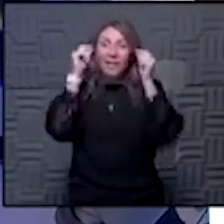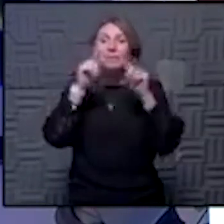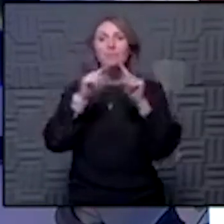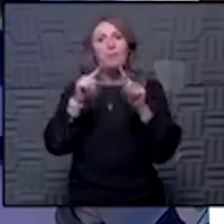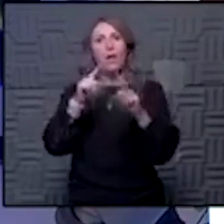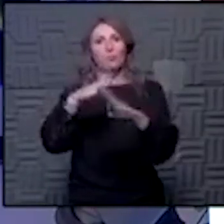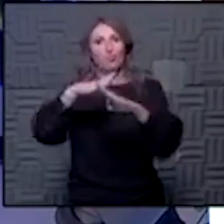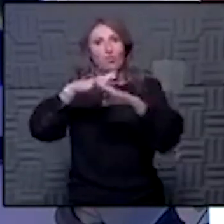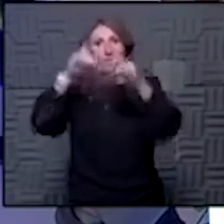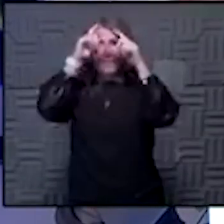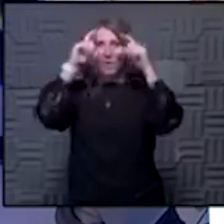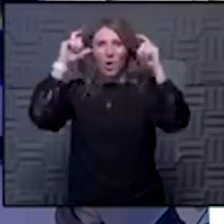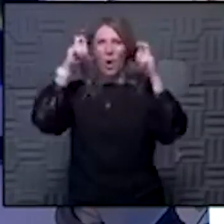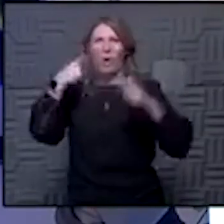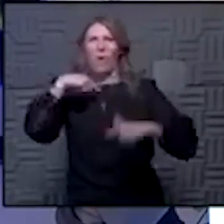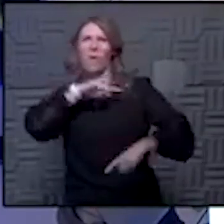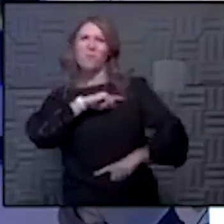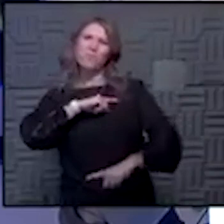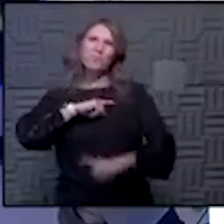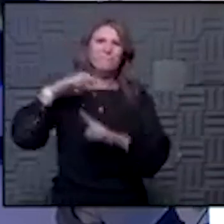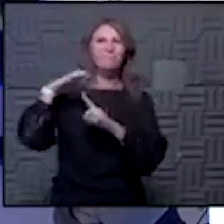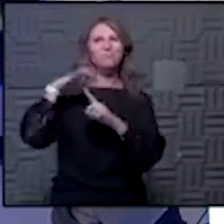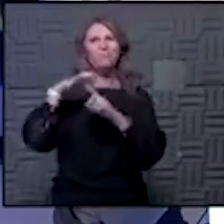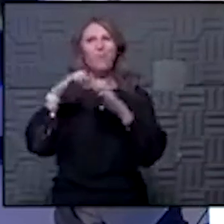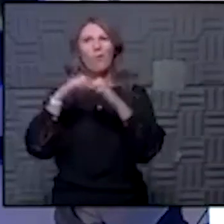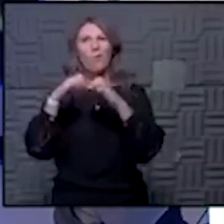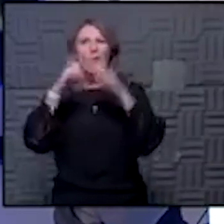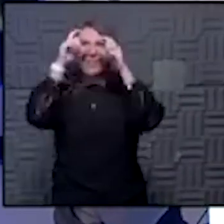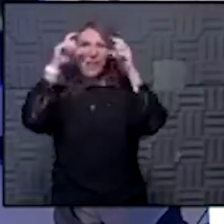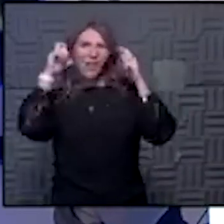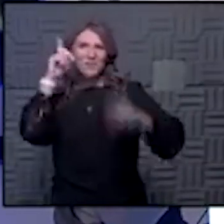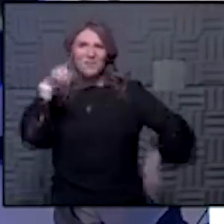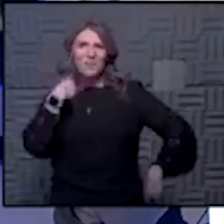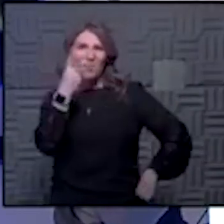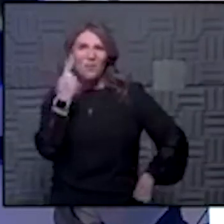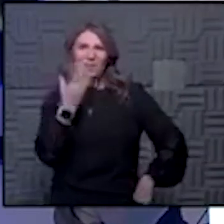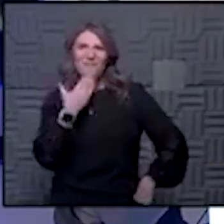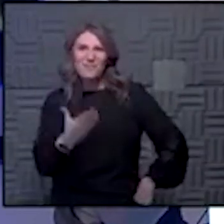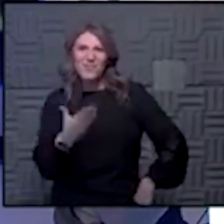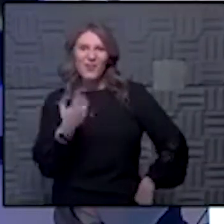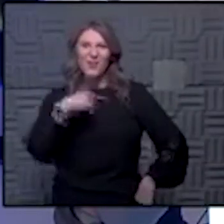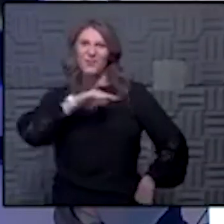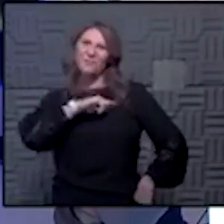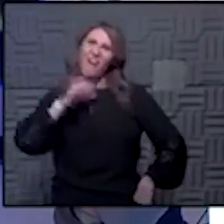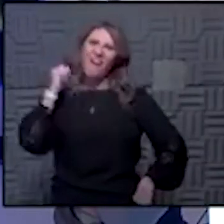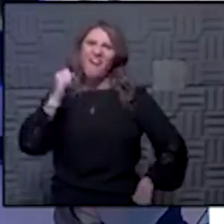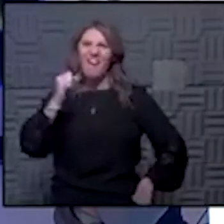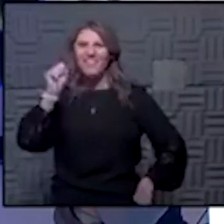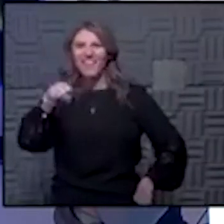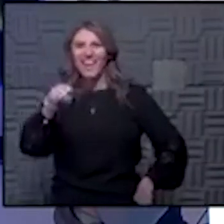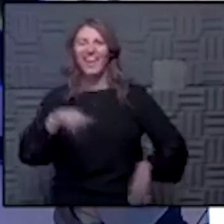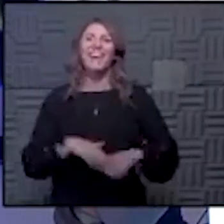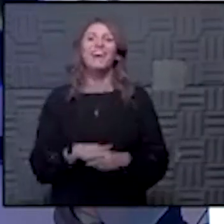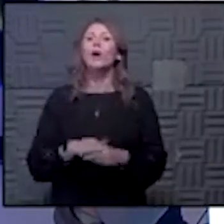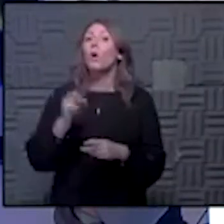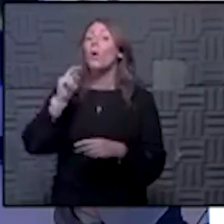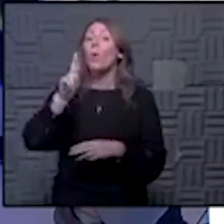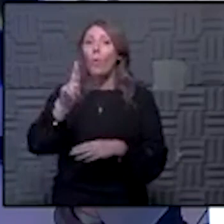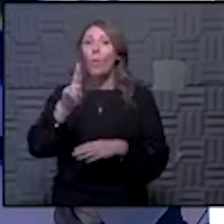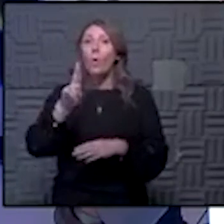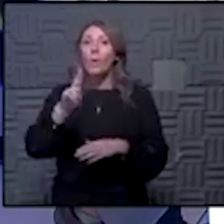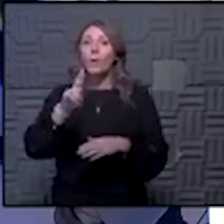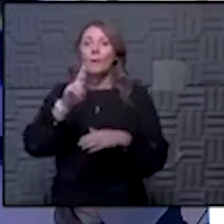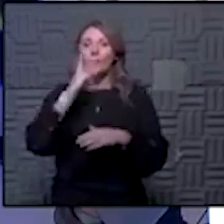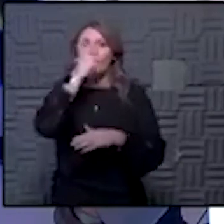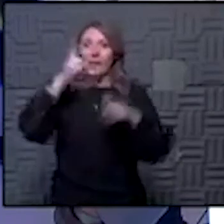what? We rock the goggle look. I think we were so good. Don't you think we look good like that? Yeah. Yeah, we're rocking it. Let's go. Awesome. Or the face shield. So I